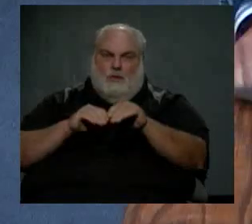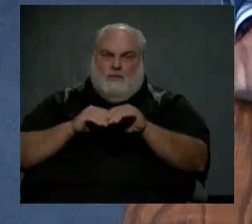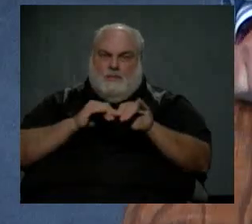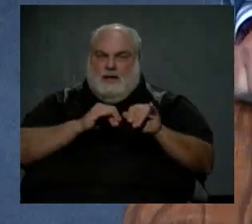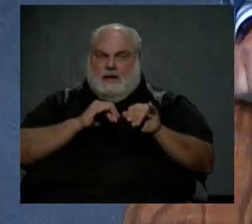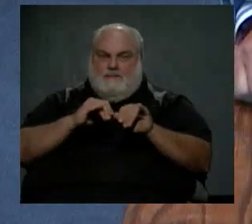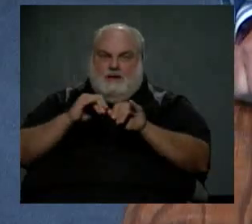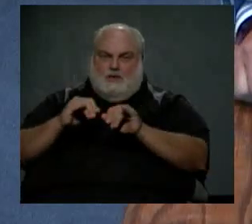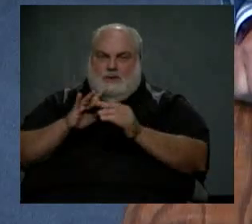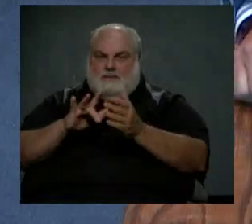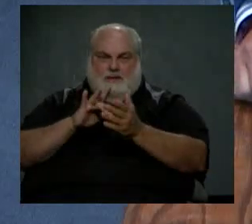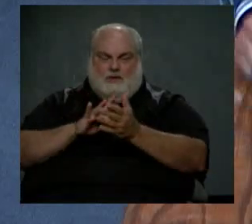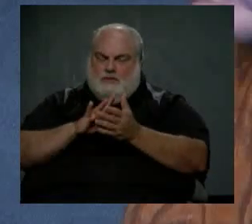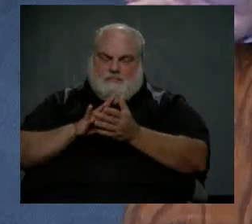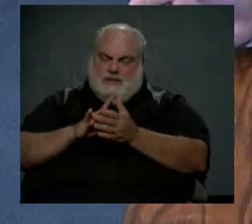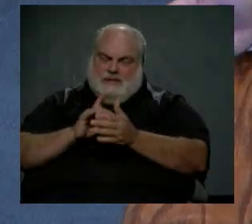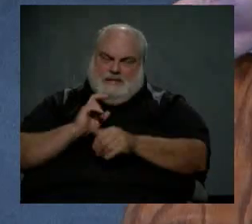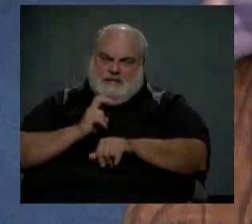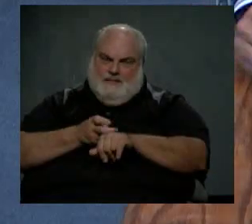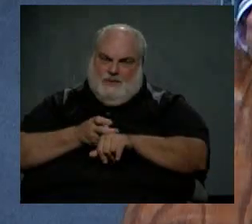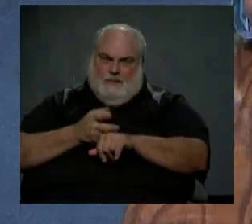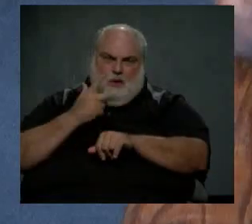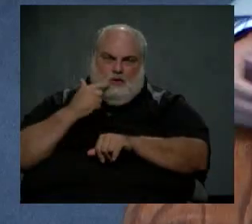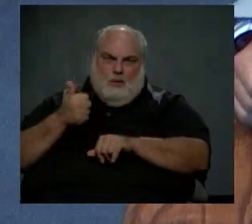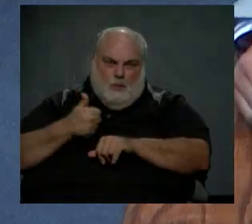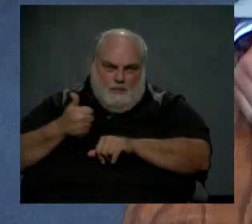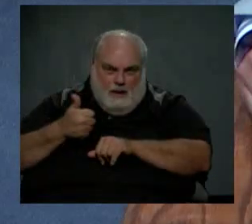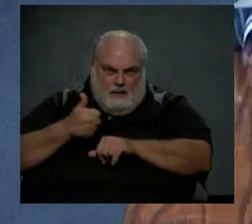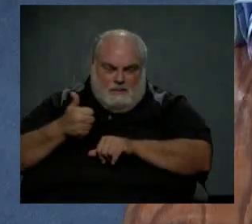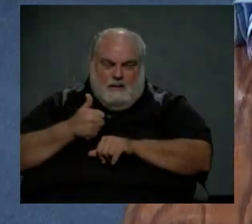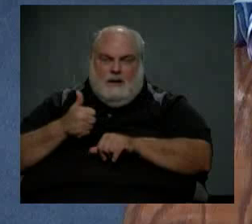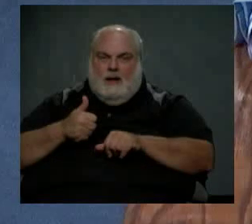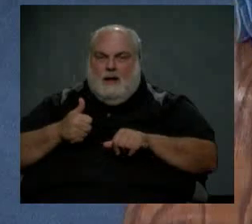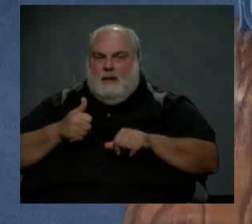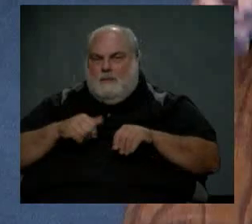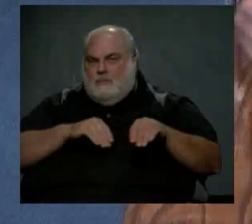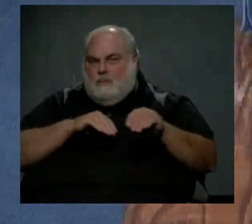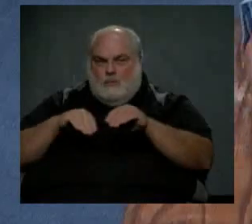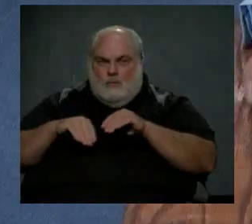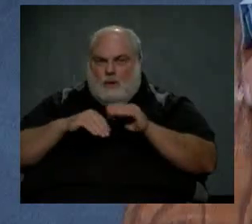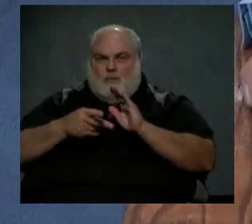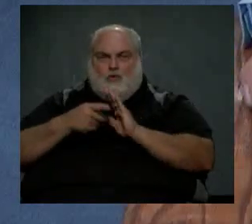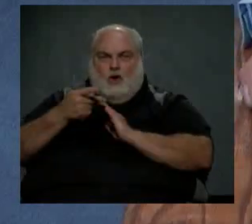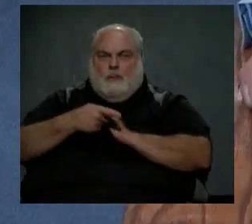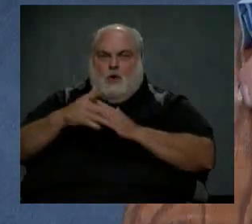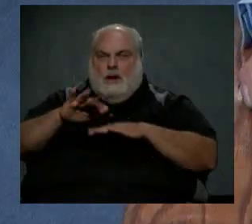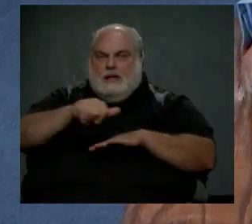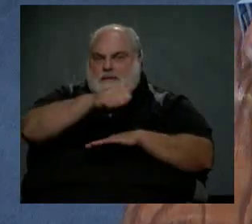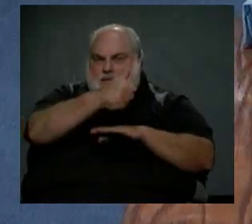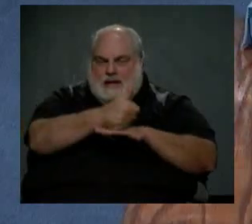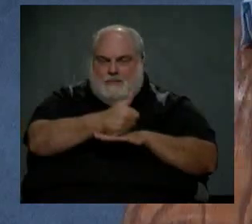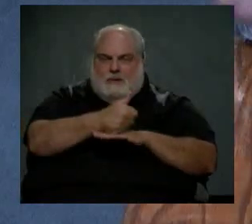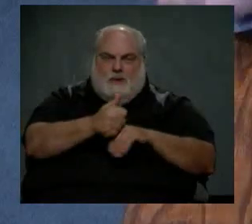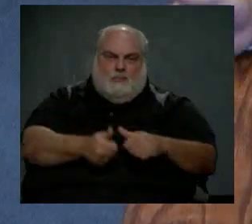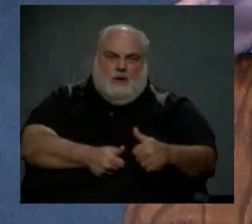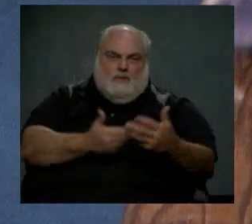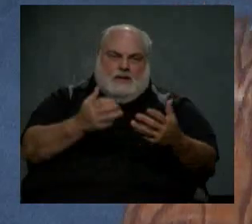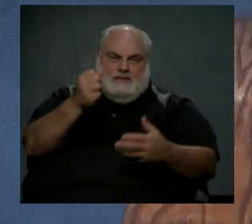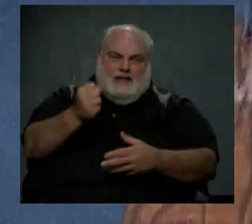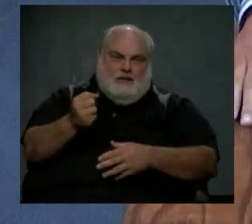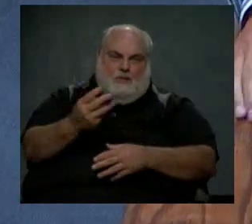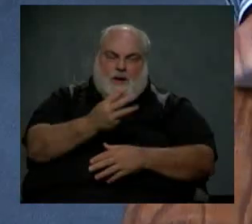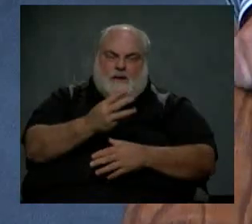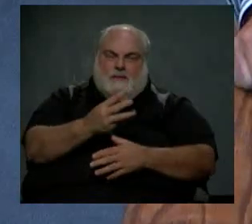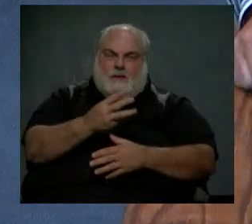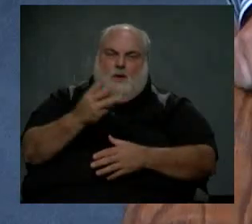individual centers, based on mobility, based on programs that are already provided at Southwest, West Central,